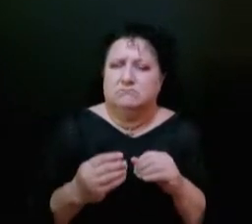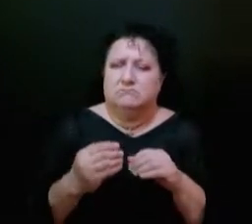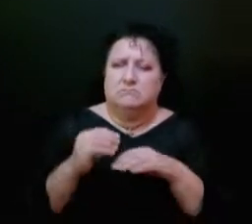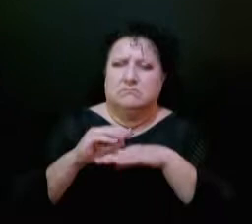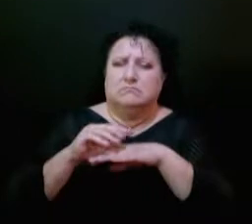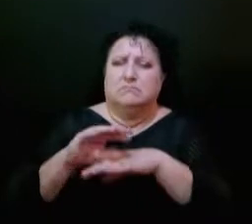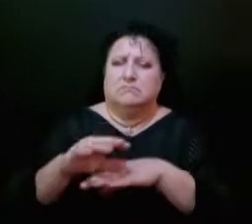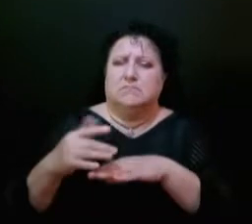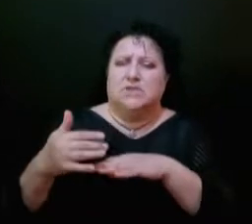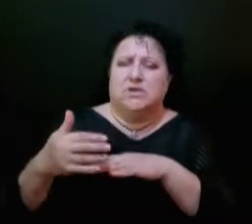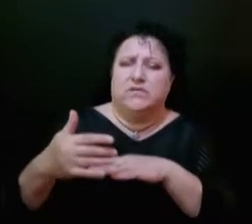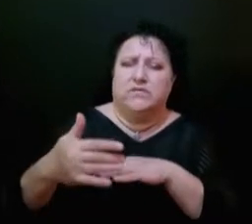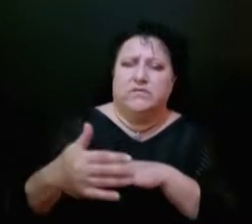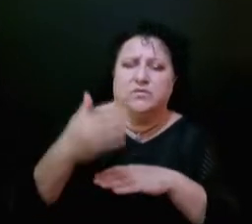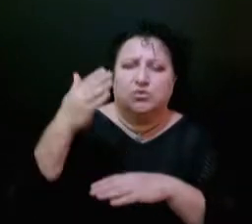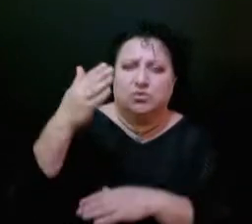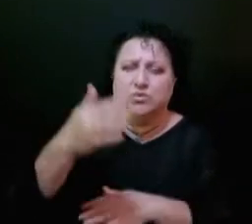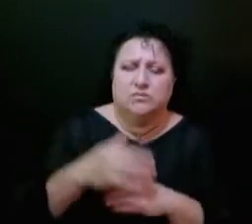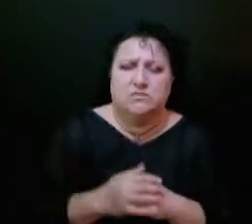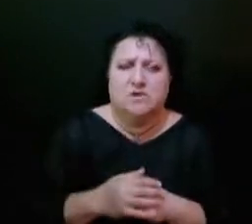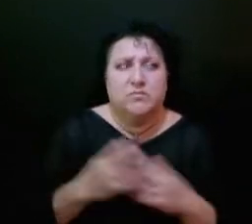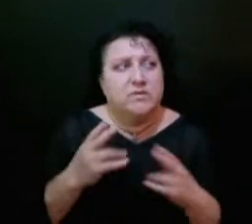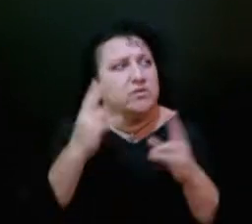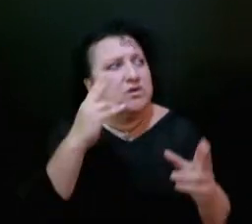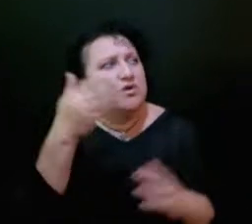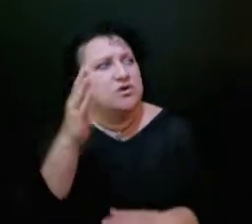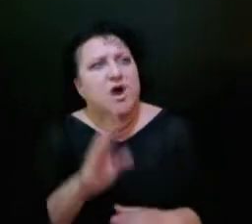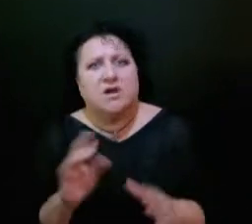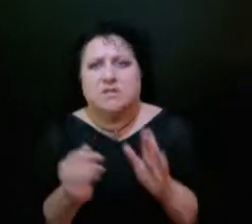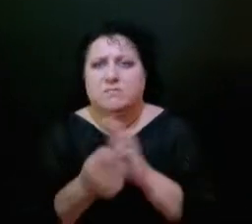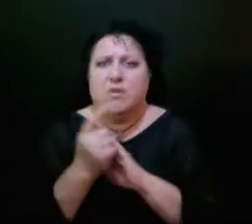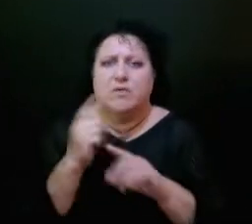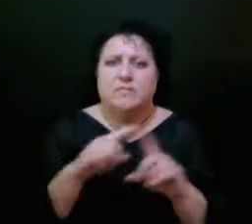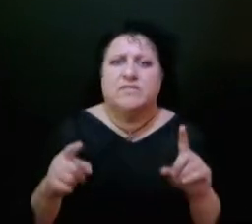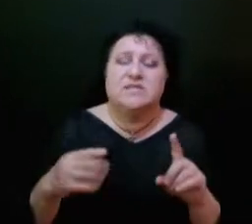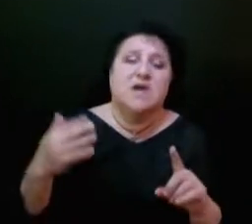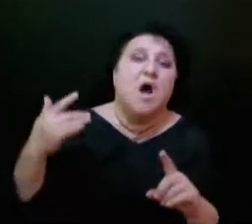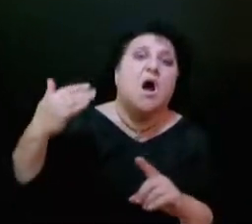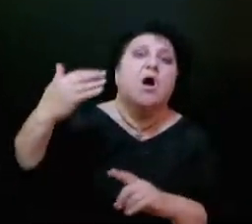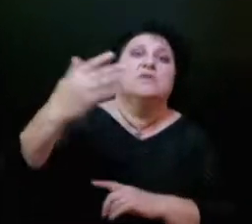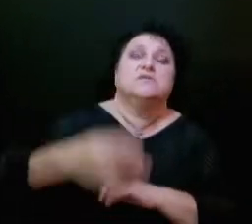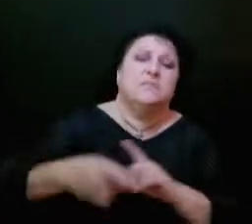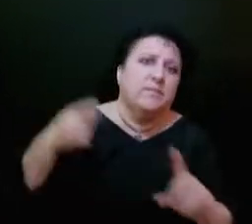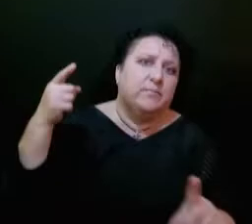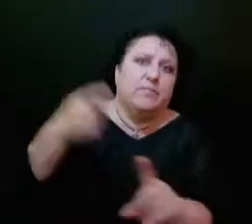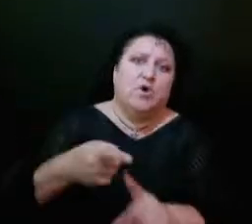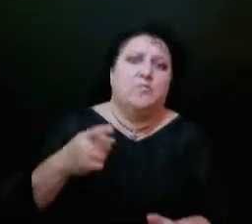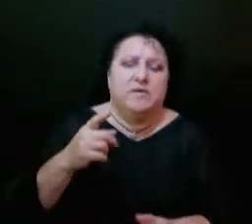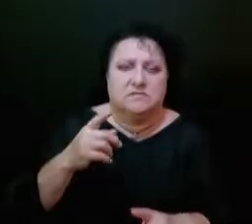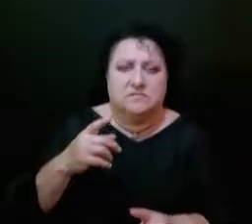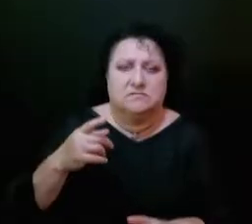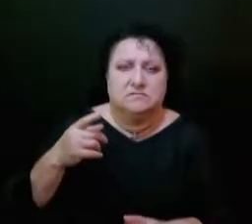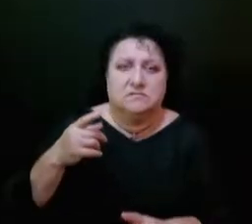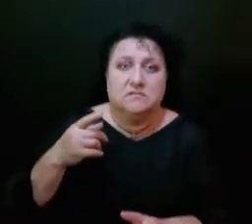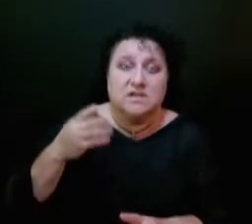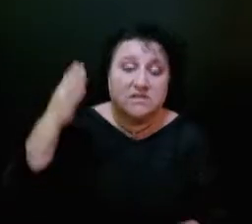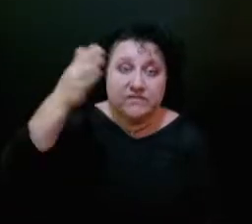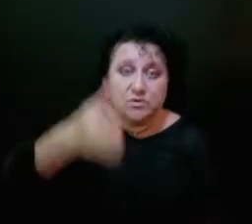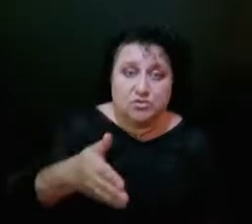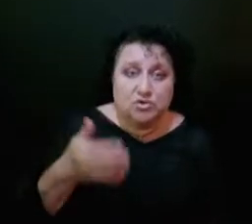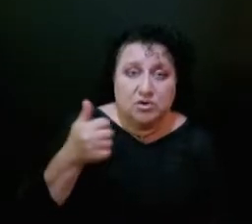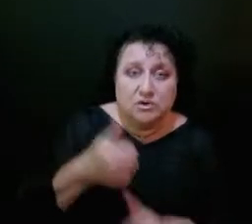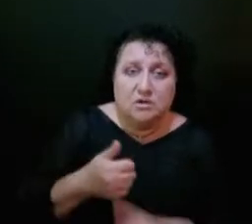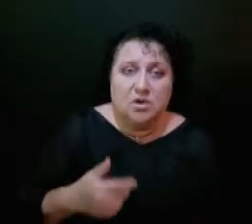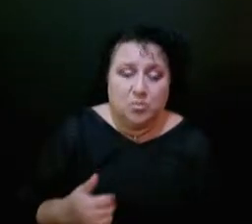can give honor to God in this moment, but the ultimate purpose of our faith is the future. We are living this life to live